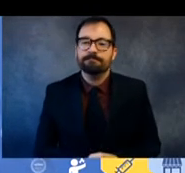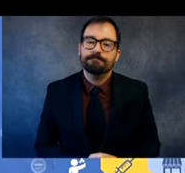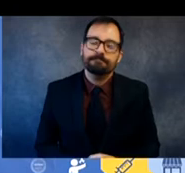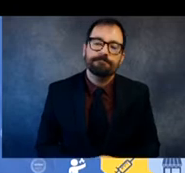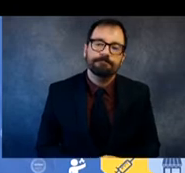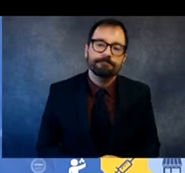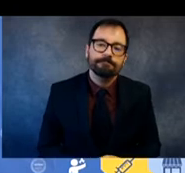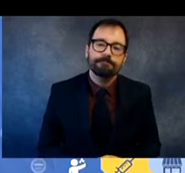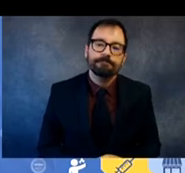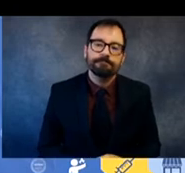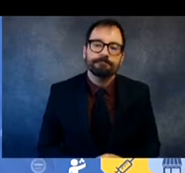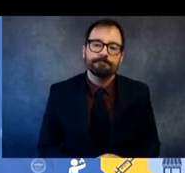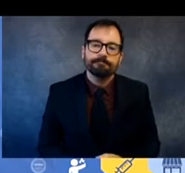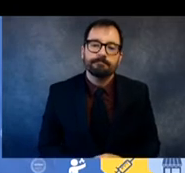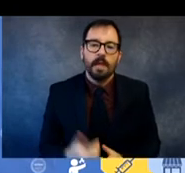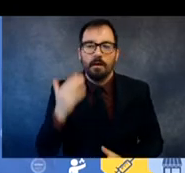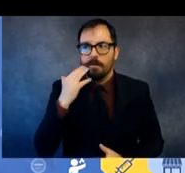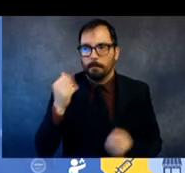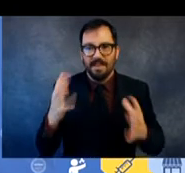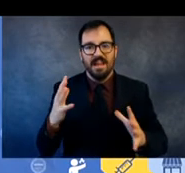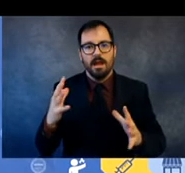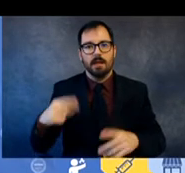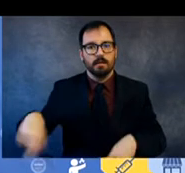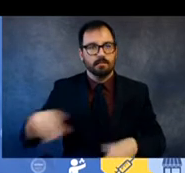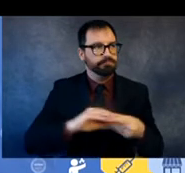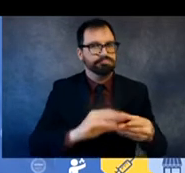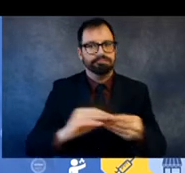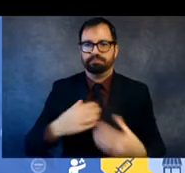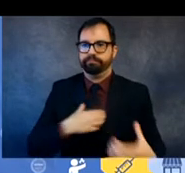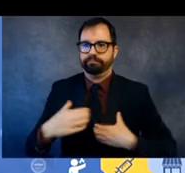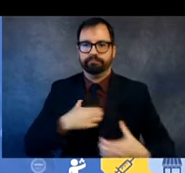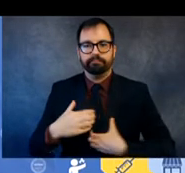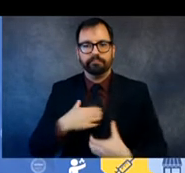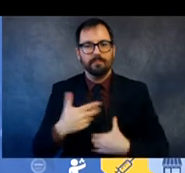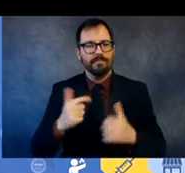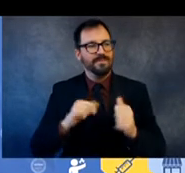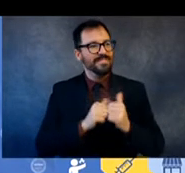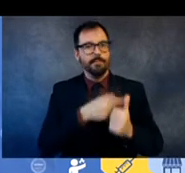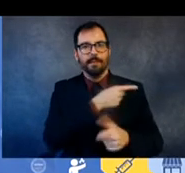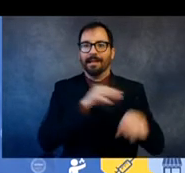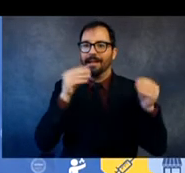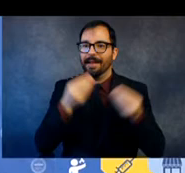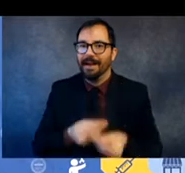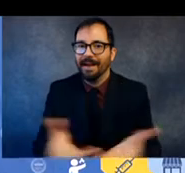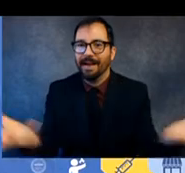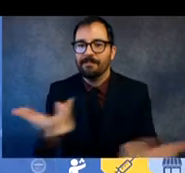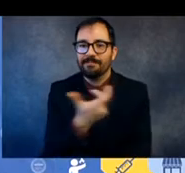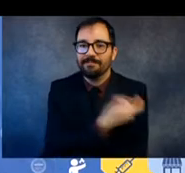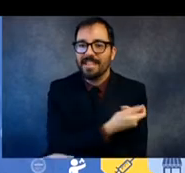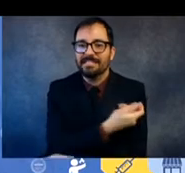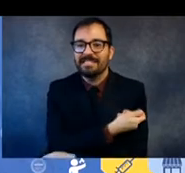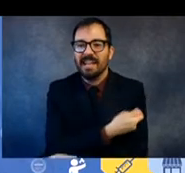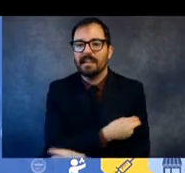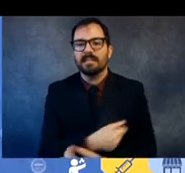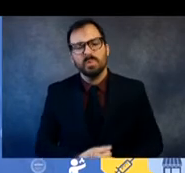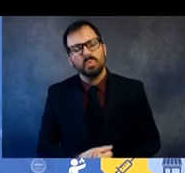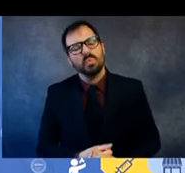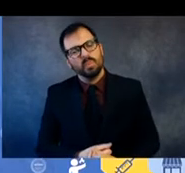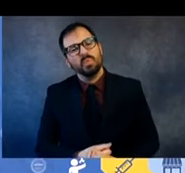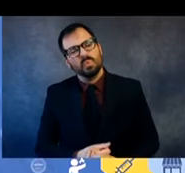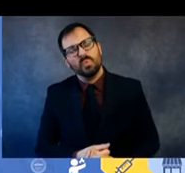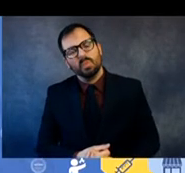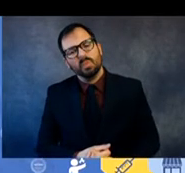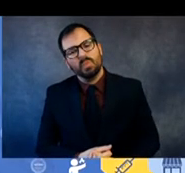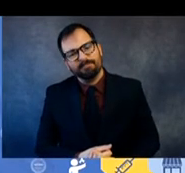significant complaints about how the delivery aspects of the vaccine process was going forward. And that's